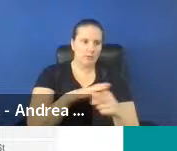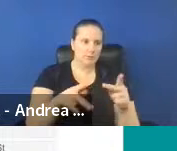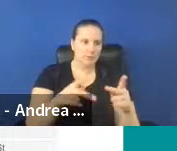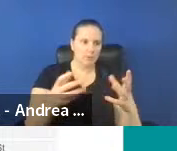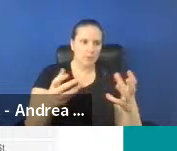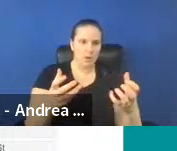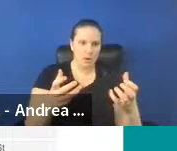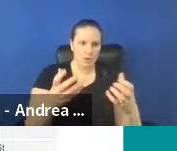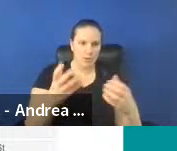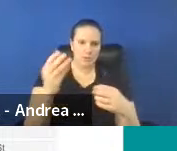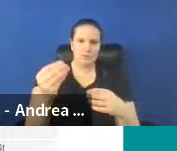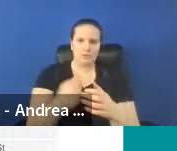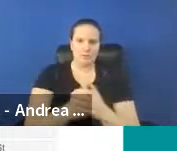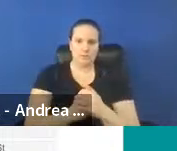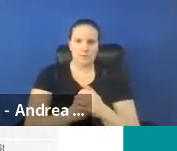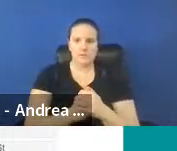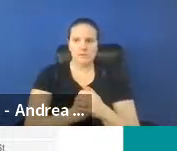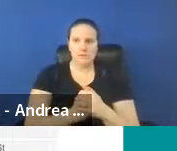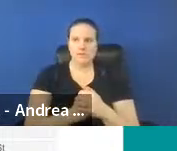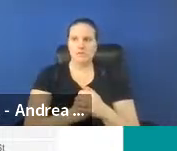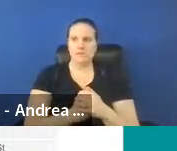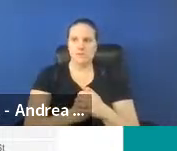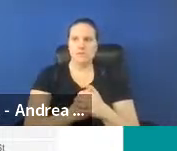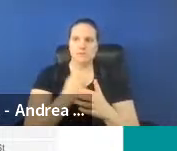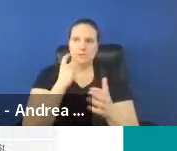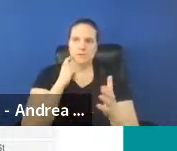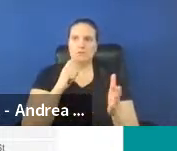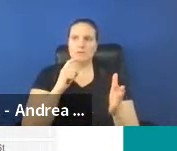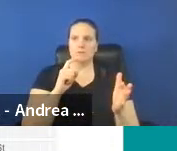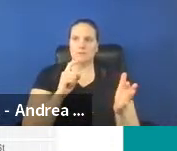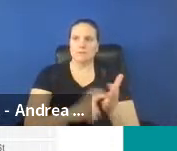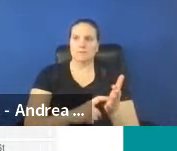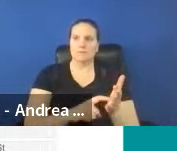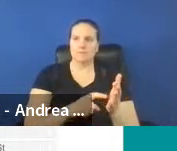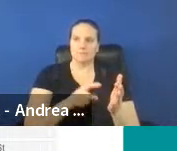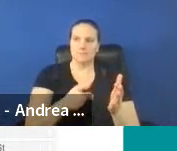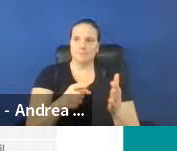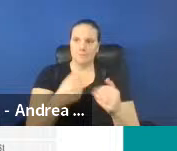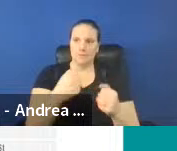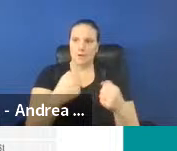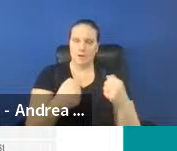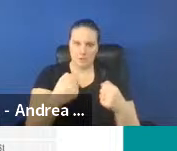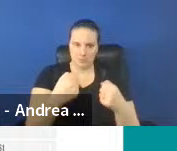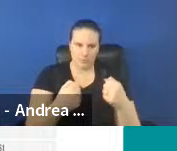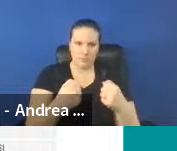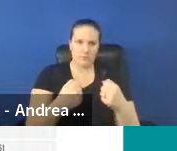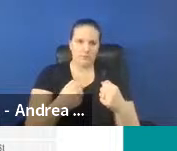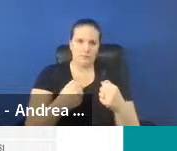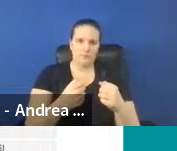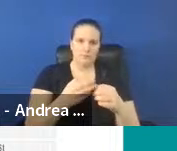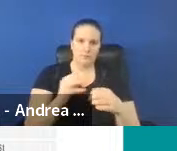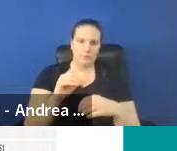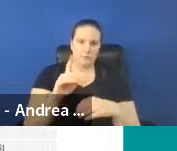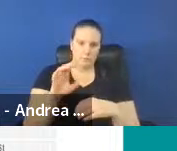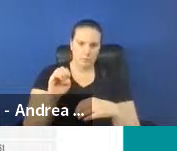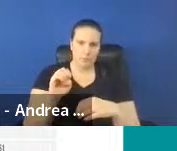So we recognize that the automotive mode cannot